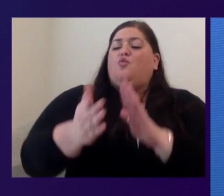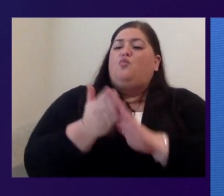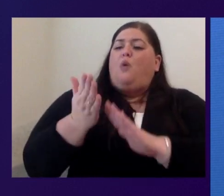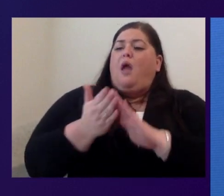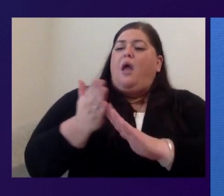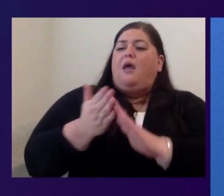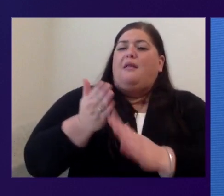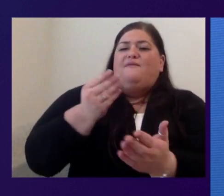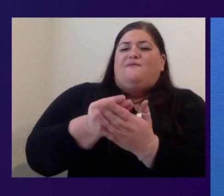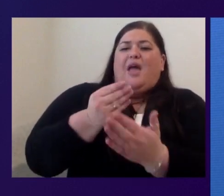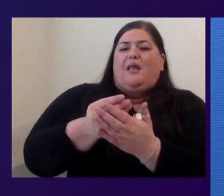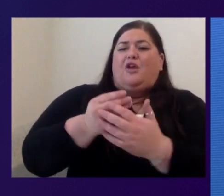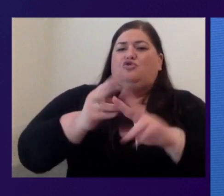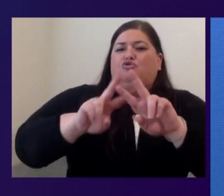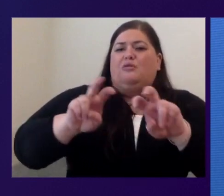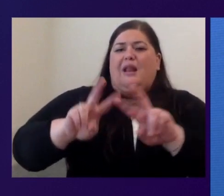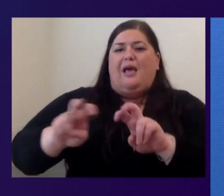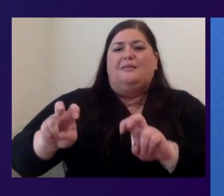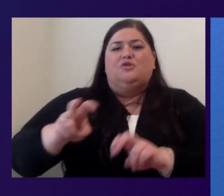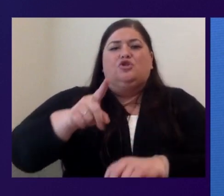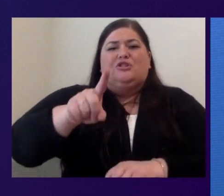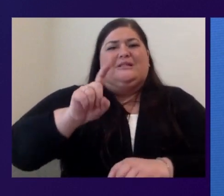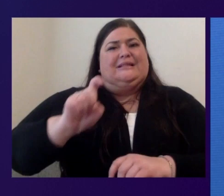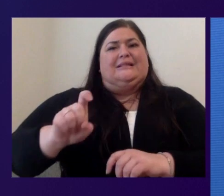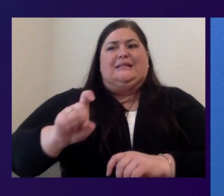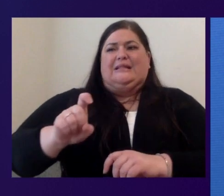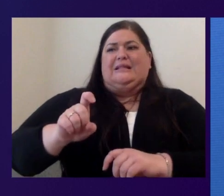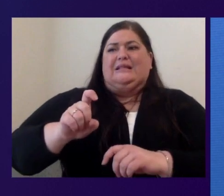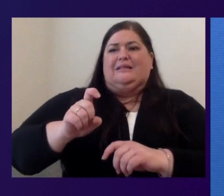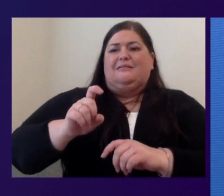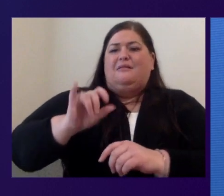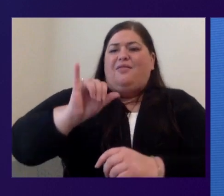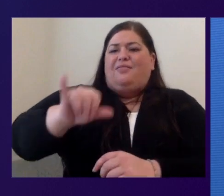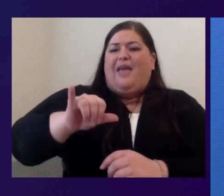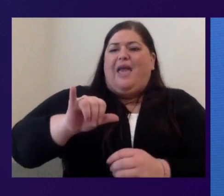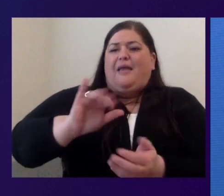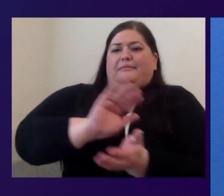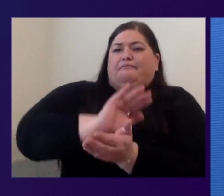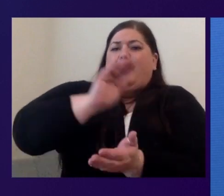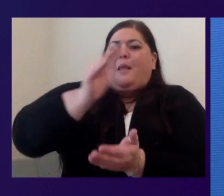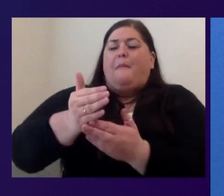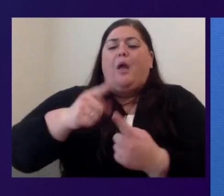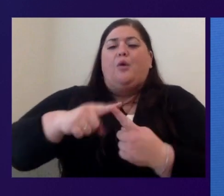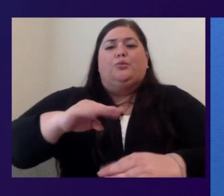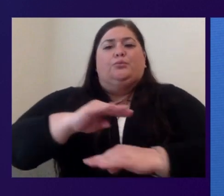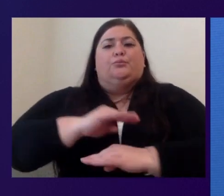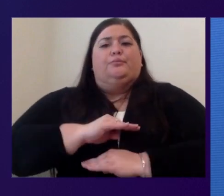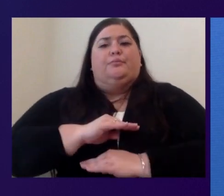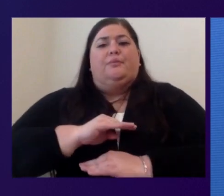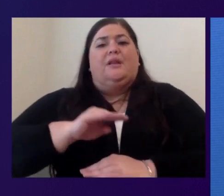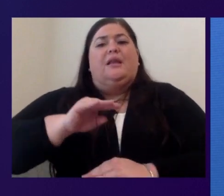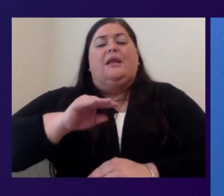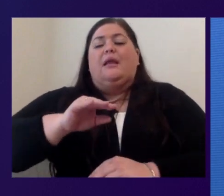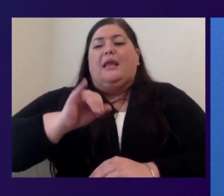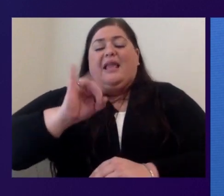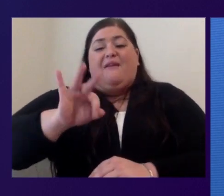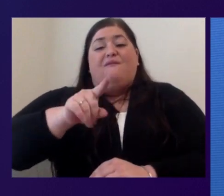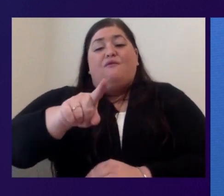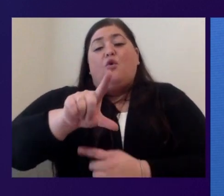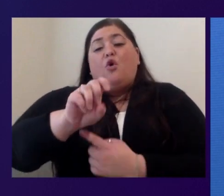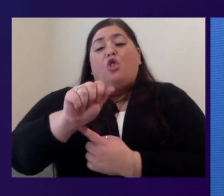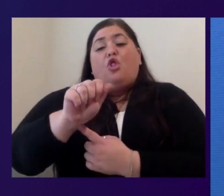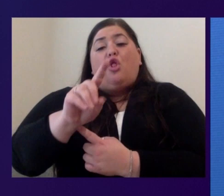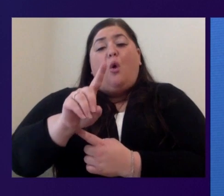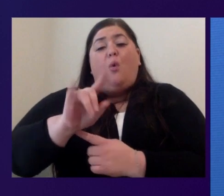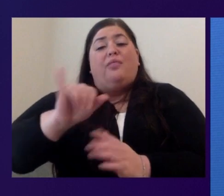So compute power, then you can pick compute optimized instances. If you're loading a model and working on an application